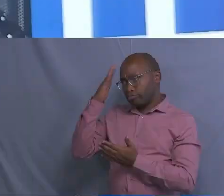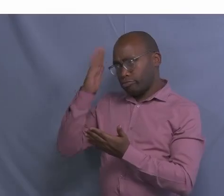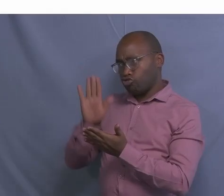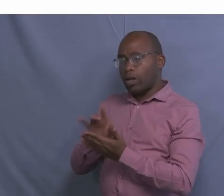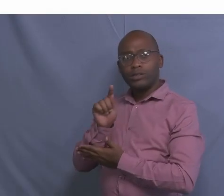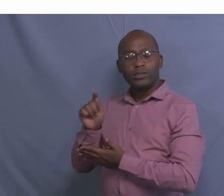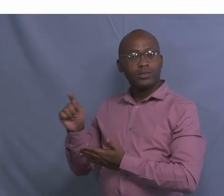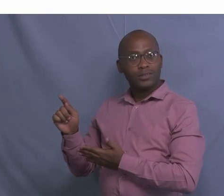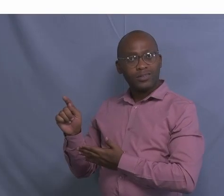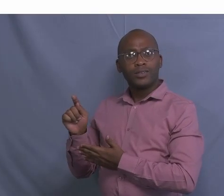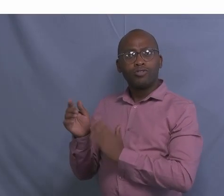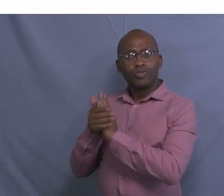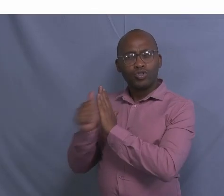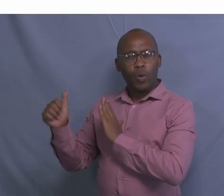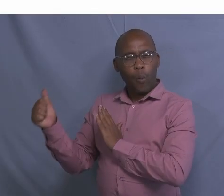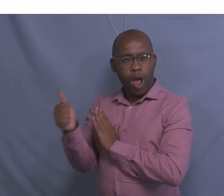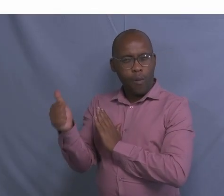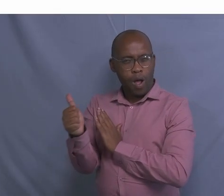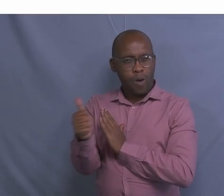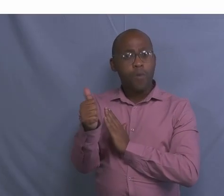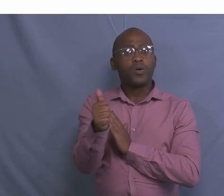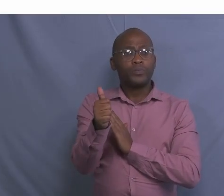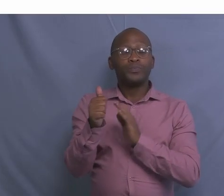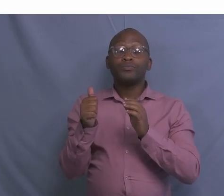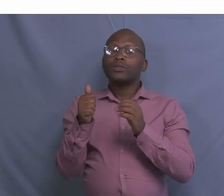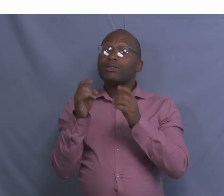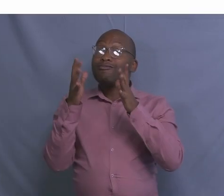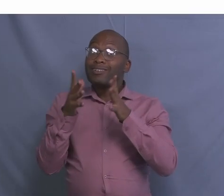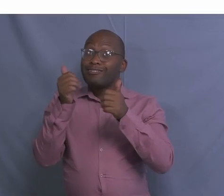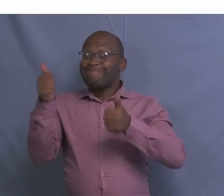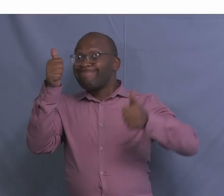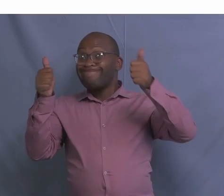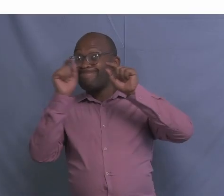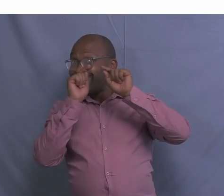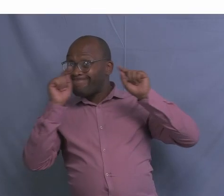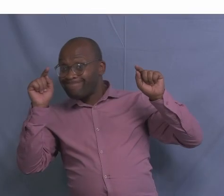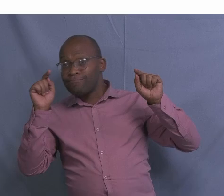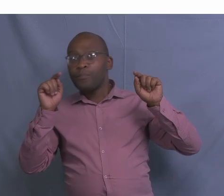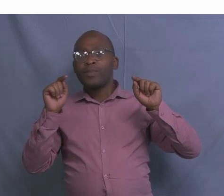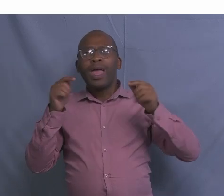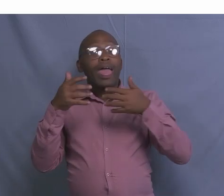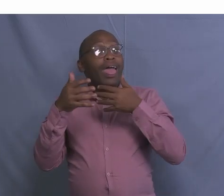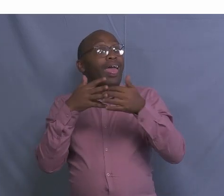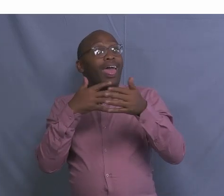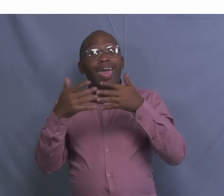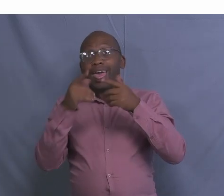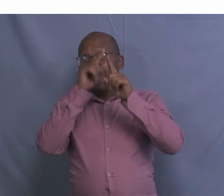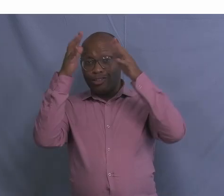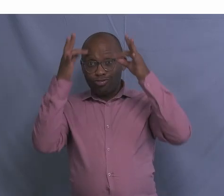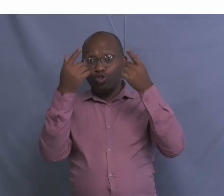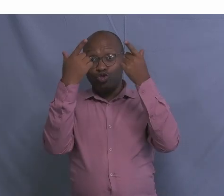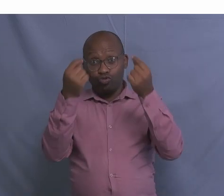activities. Again, directors are at the top, and anything will trickle down to the bottom. So